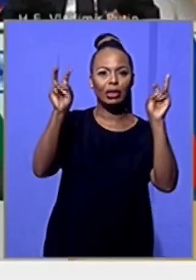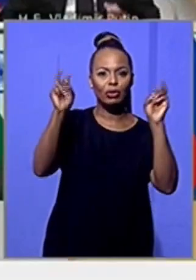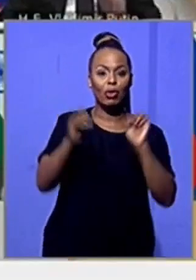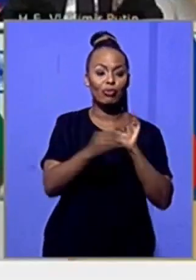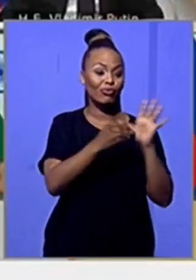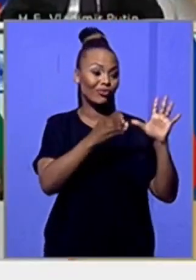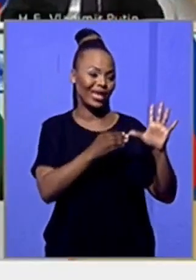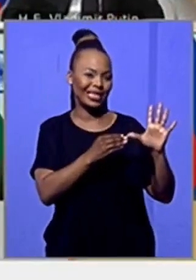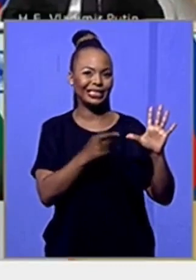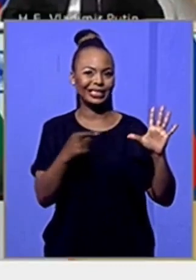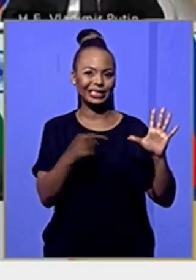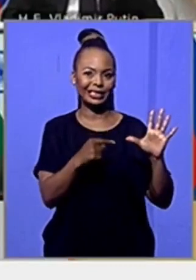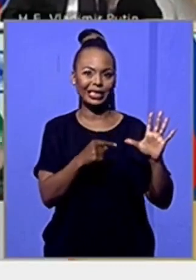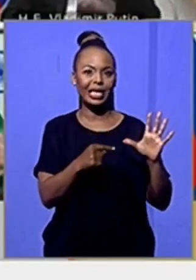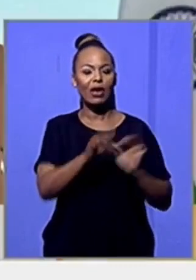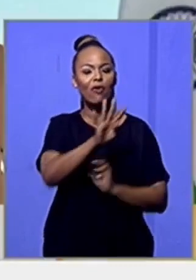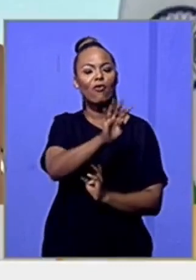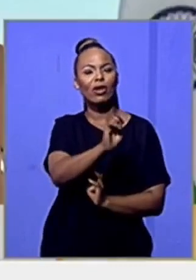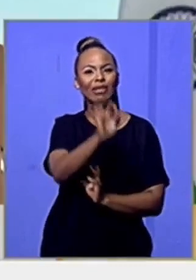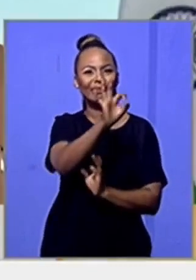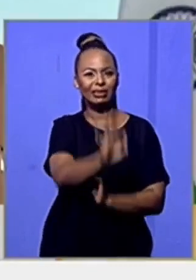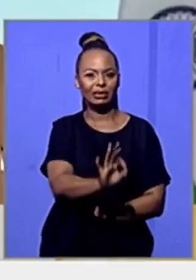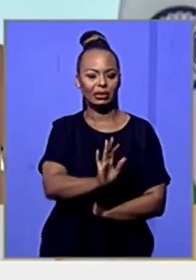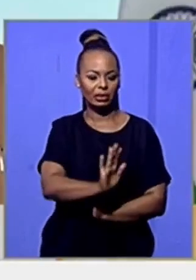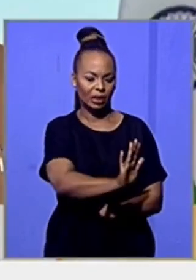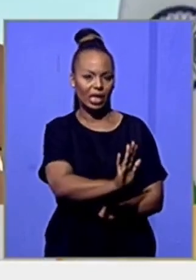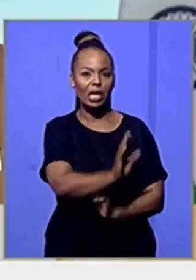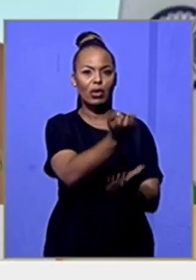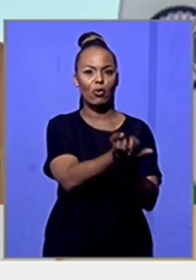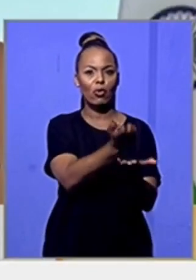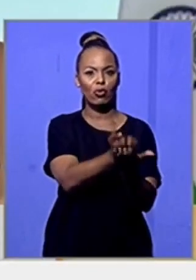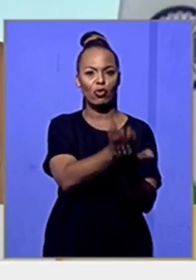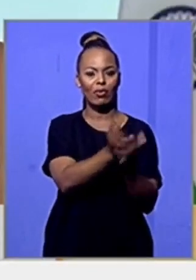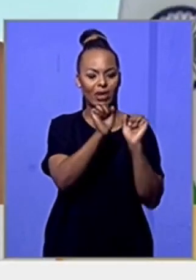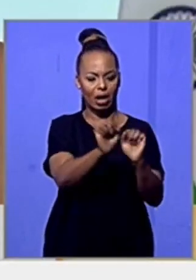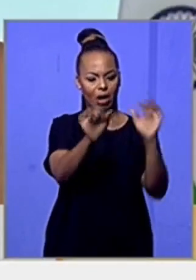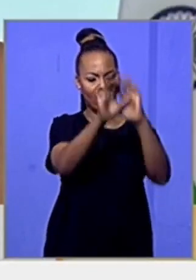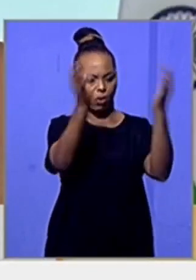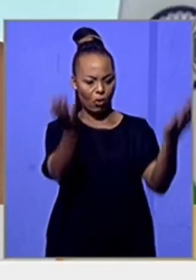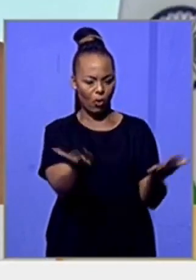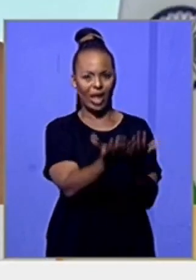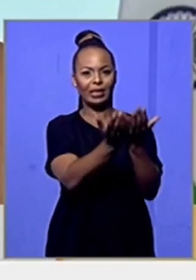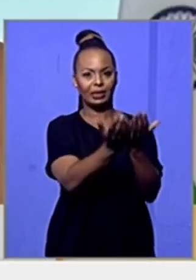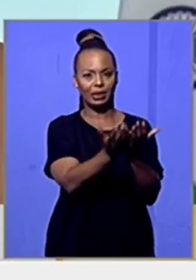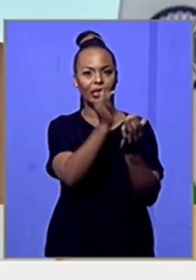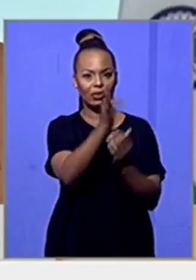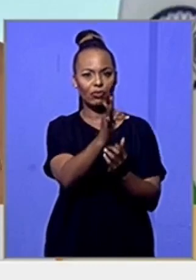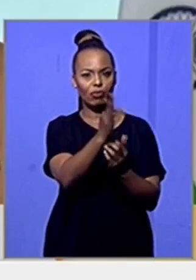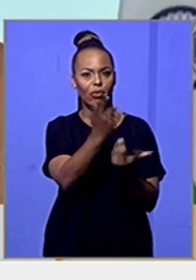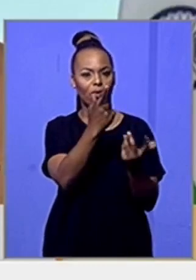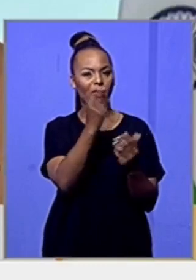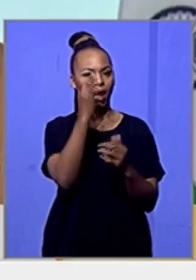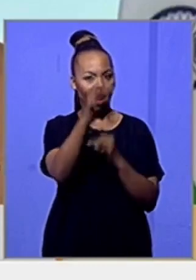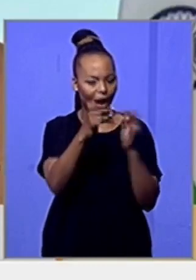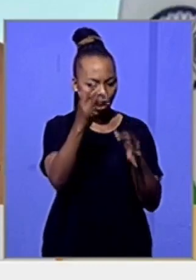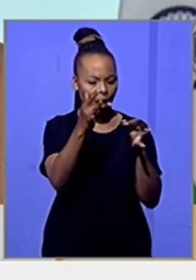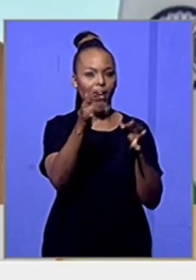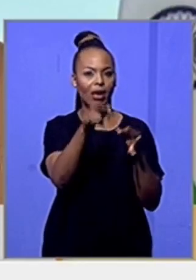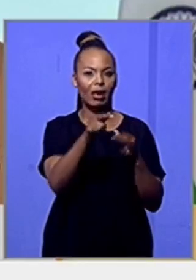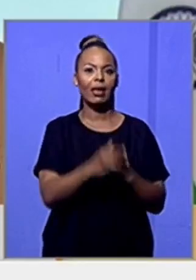BRICS ke 40% ya economy ka moka ya lefatshe, And then